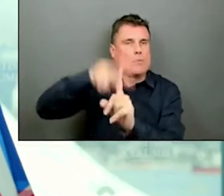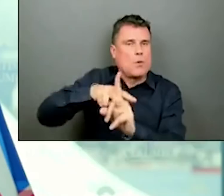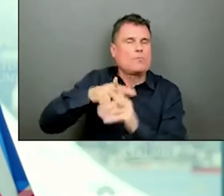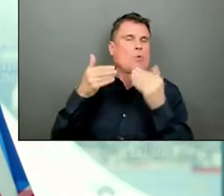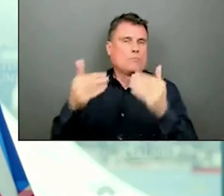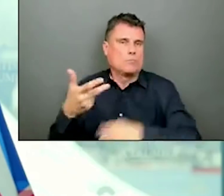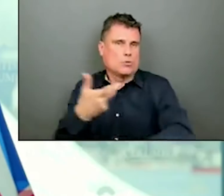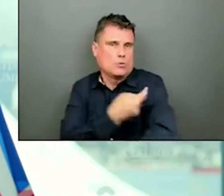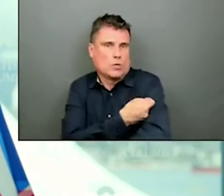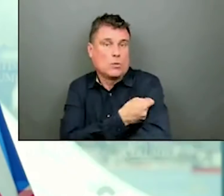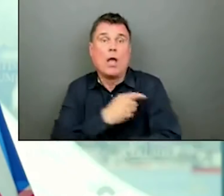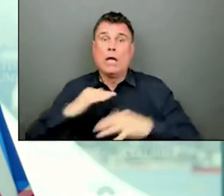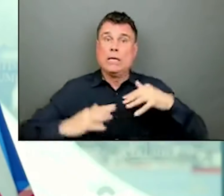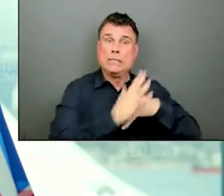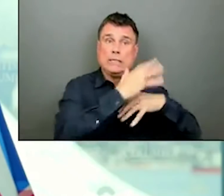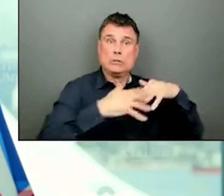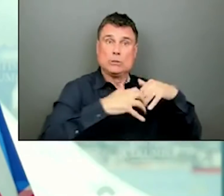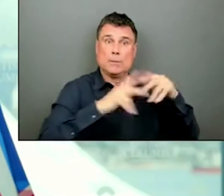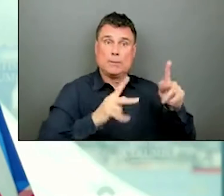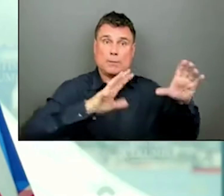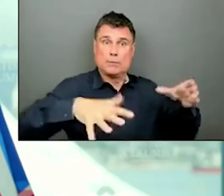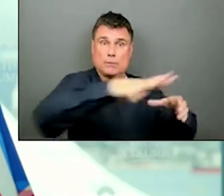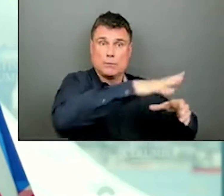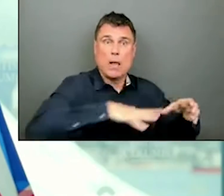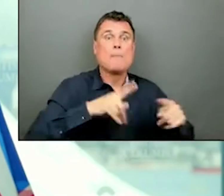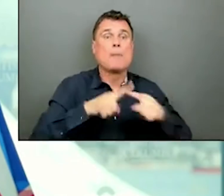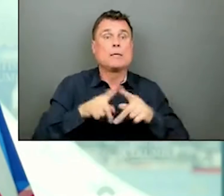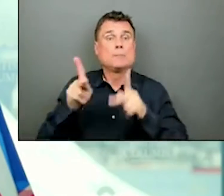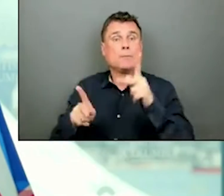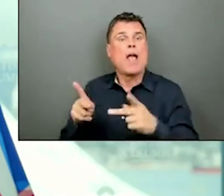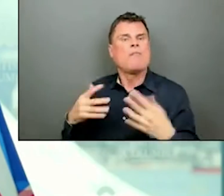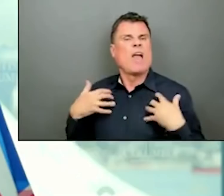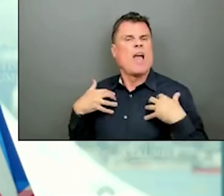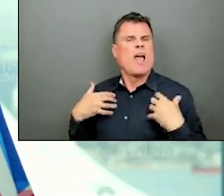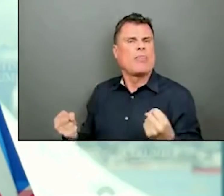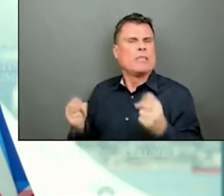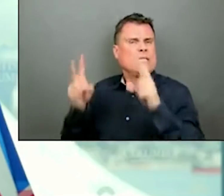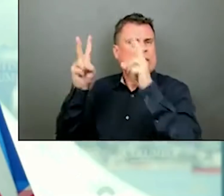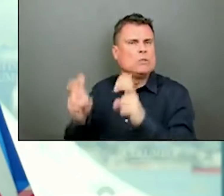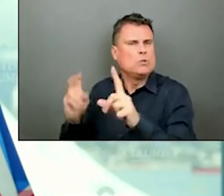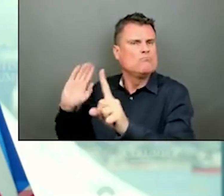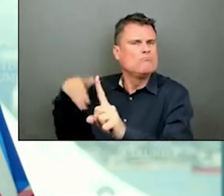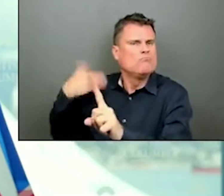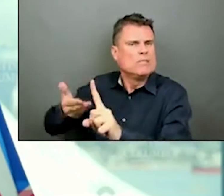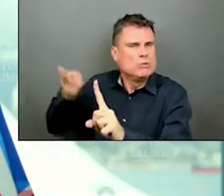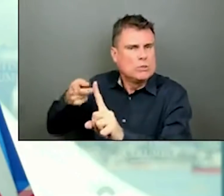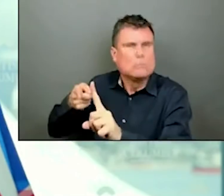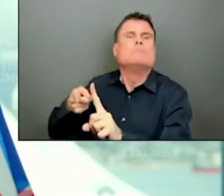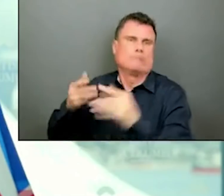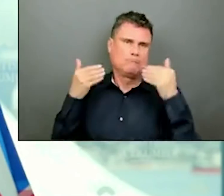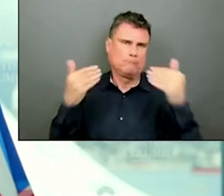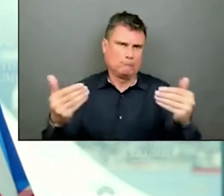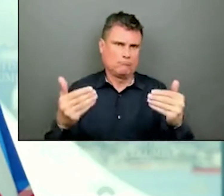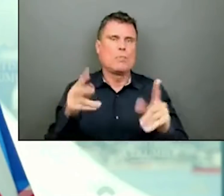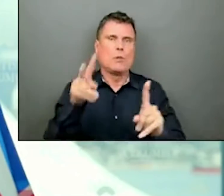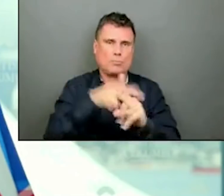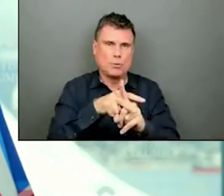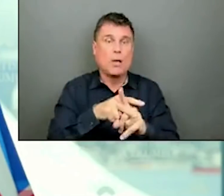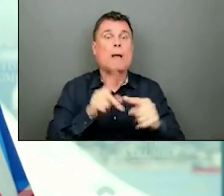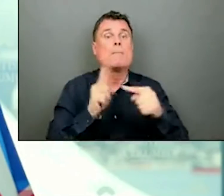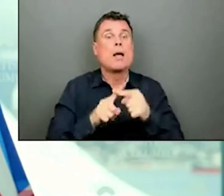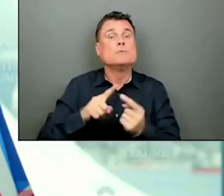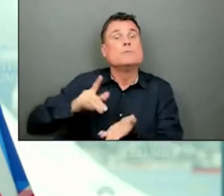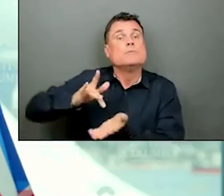Indigenous population and our clinically extremely vulnerable. And in addition, we have a pharmacy-based campaign now related to